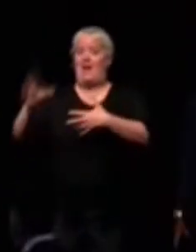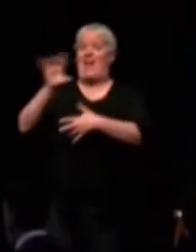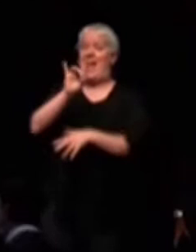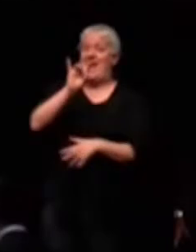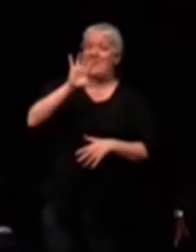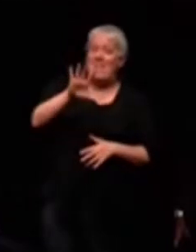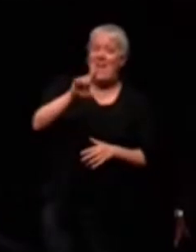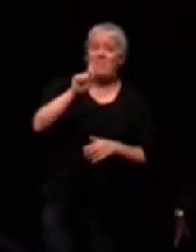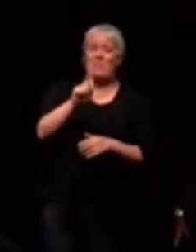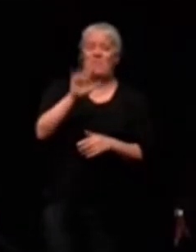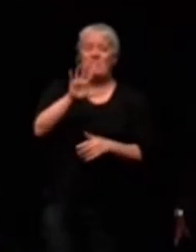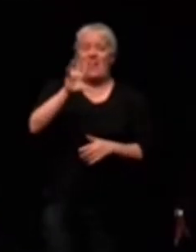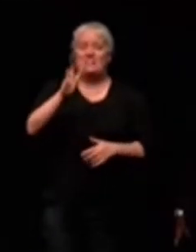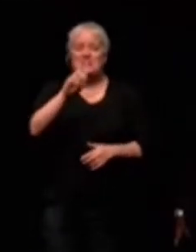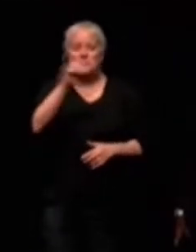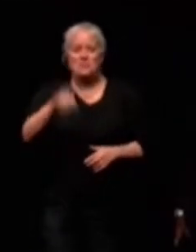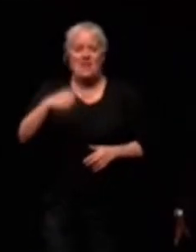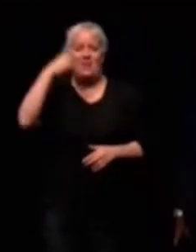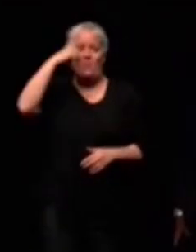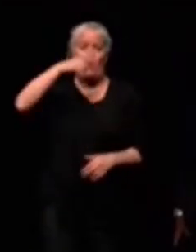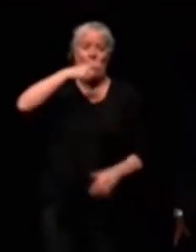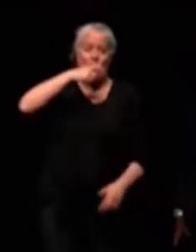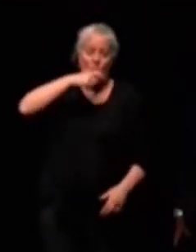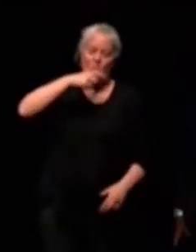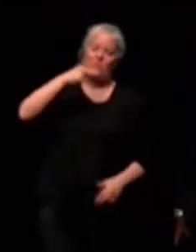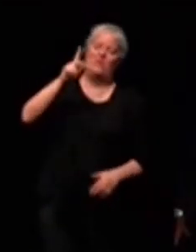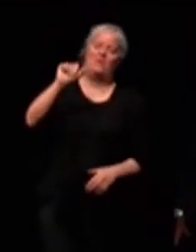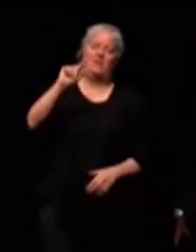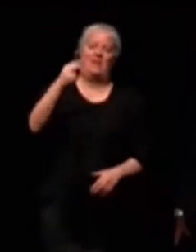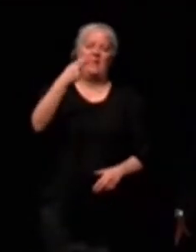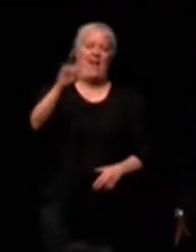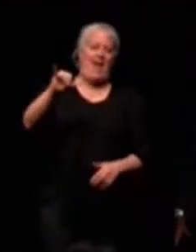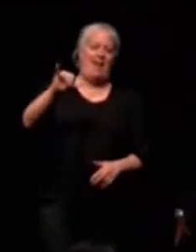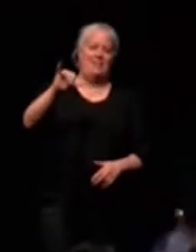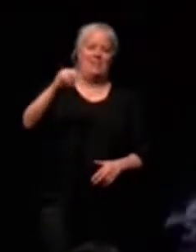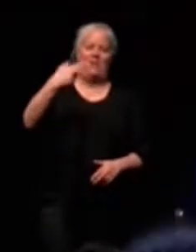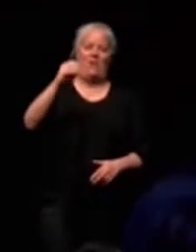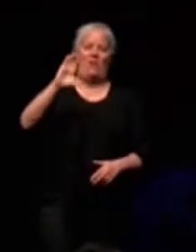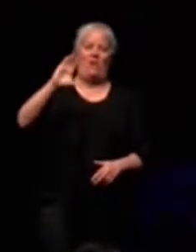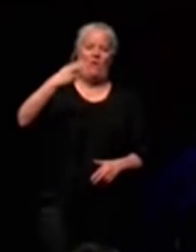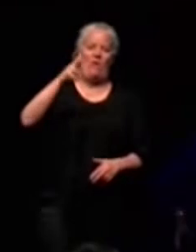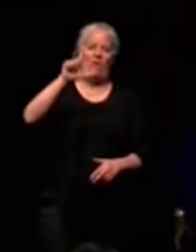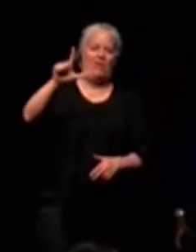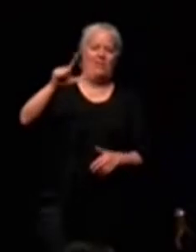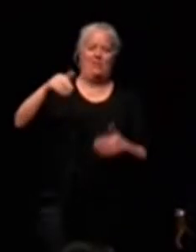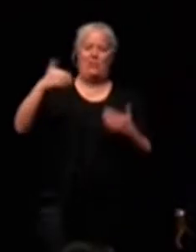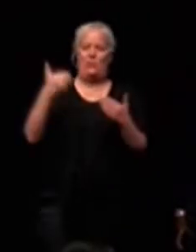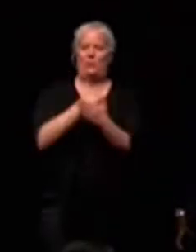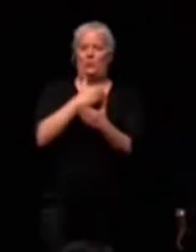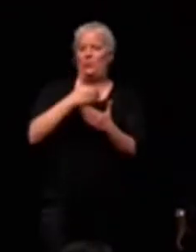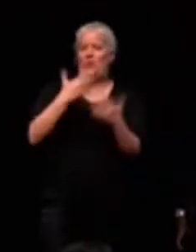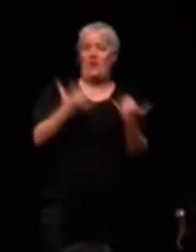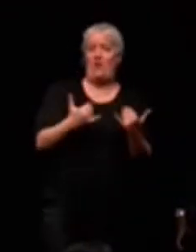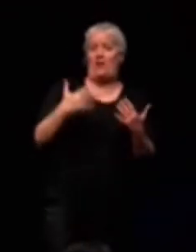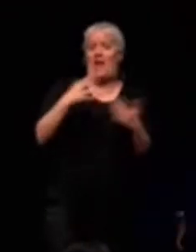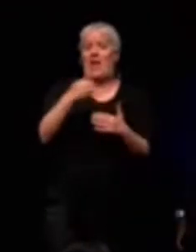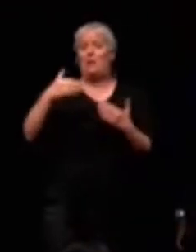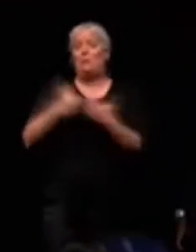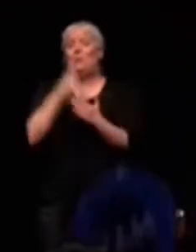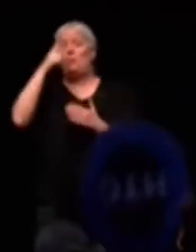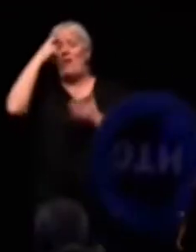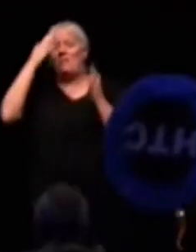85.56% for the party's designee and our nominee, Governor Kathy